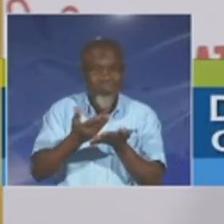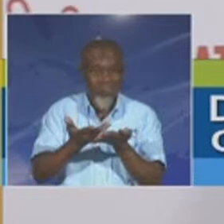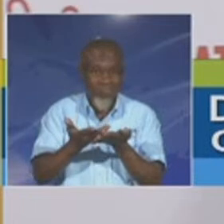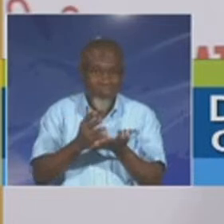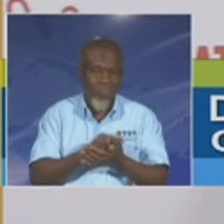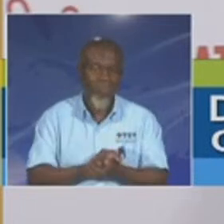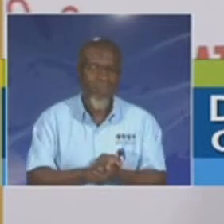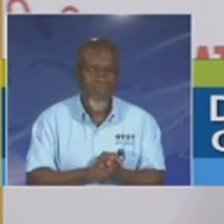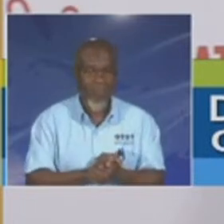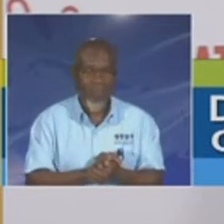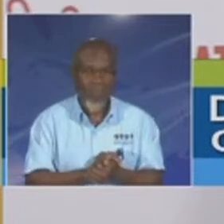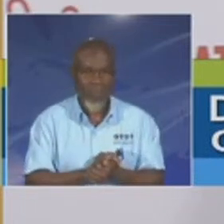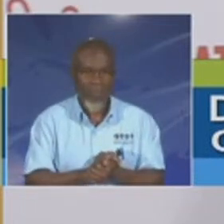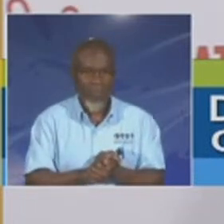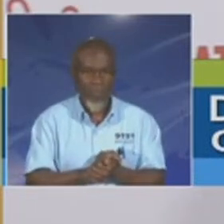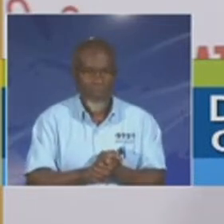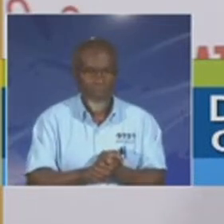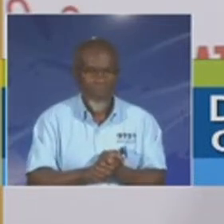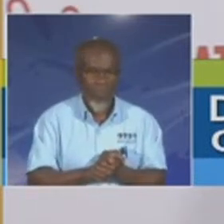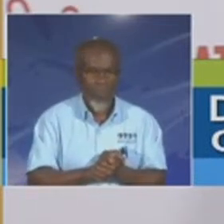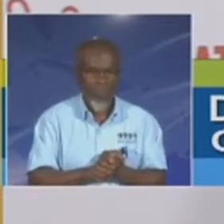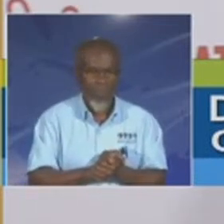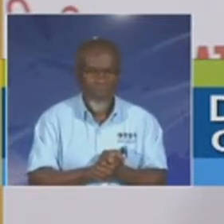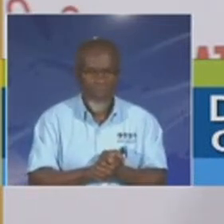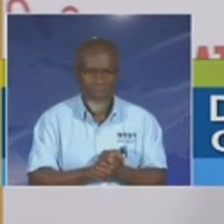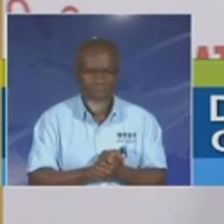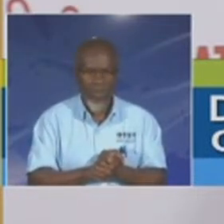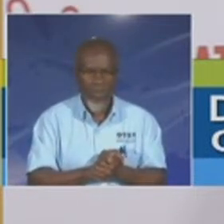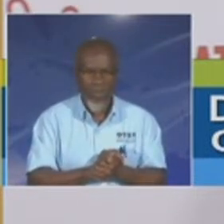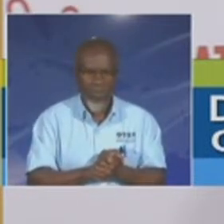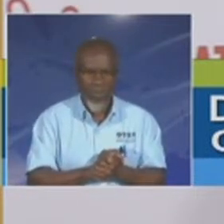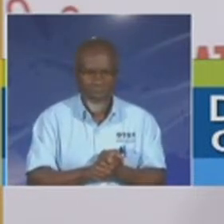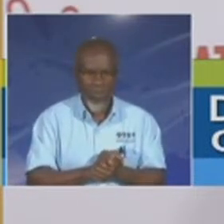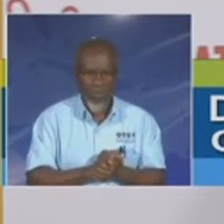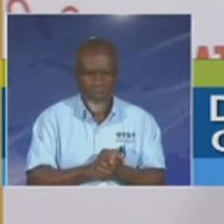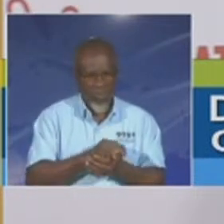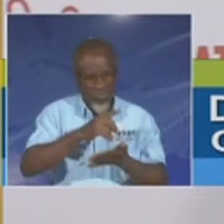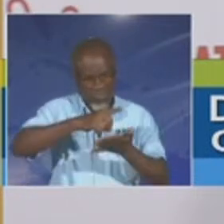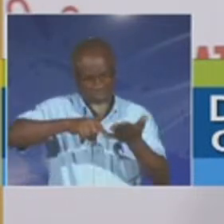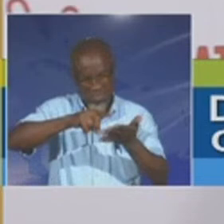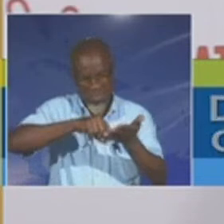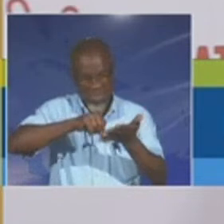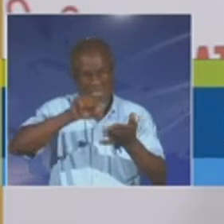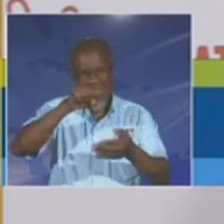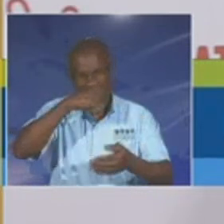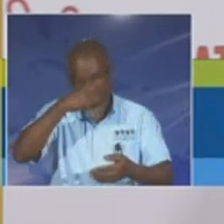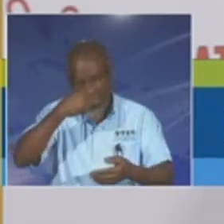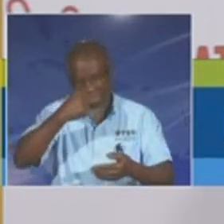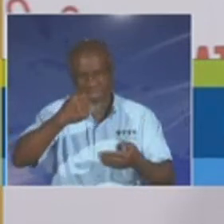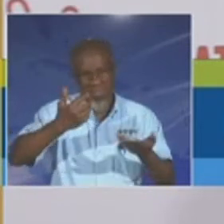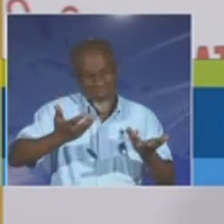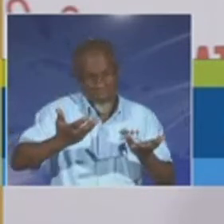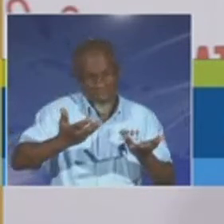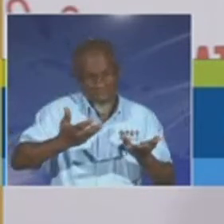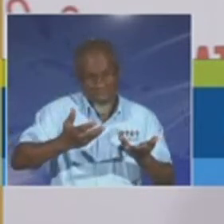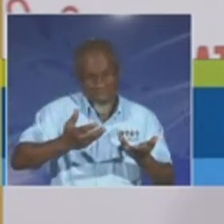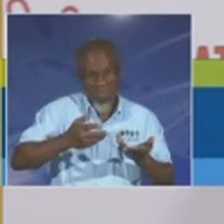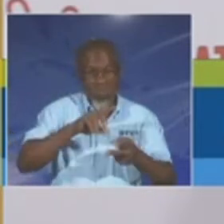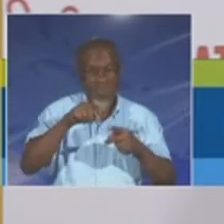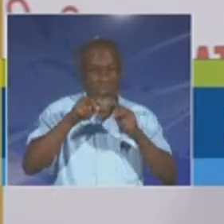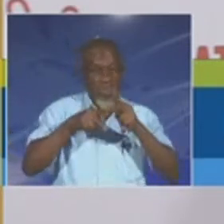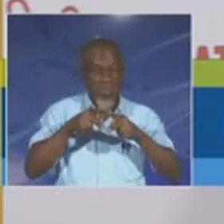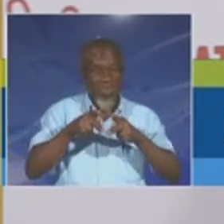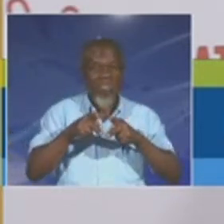the unhealthy, snacks and those things. So even now, when people have been talking about the rising cost of fuel,